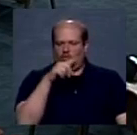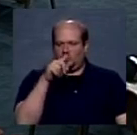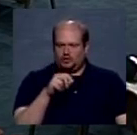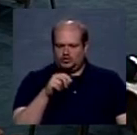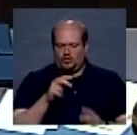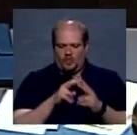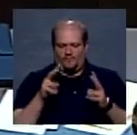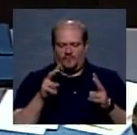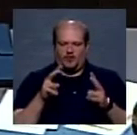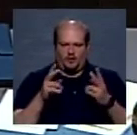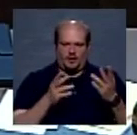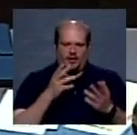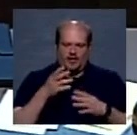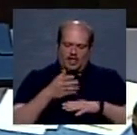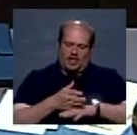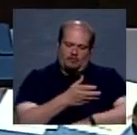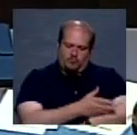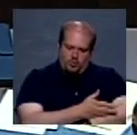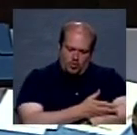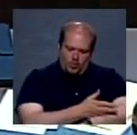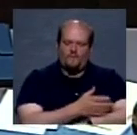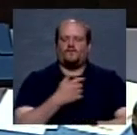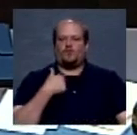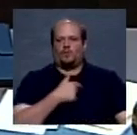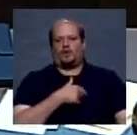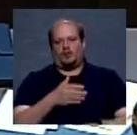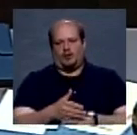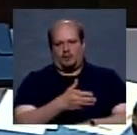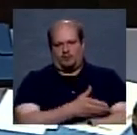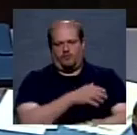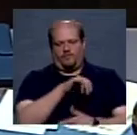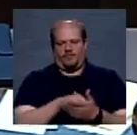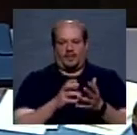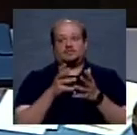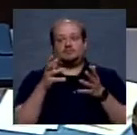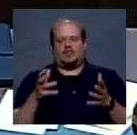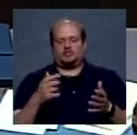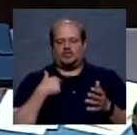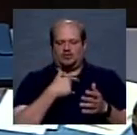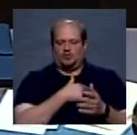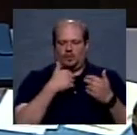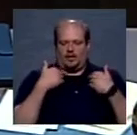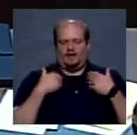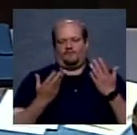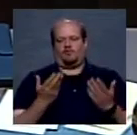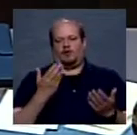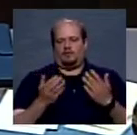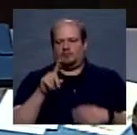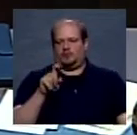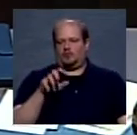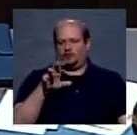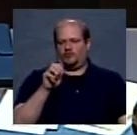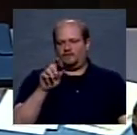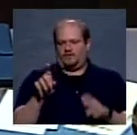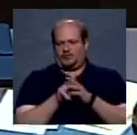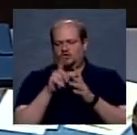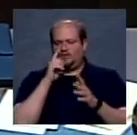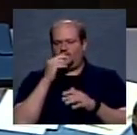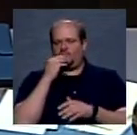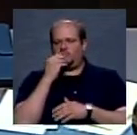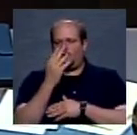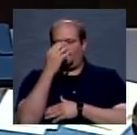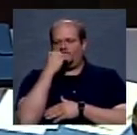We're doing a very improved. We're improving that substantially, and we've got probably 150 that show up for breakfast